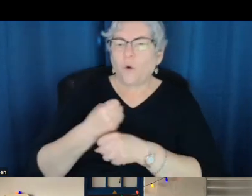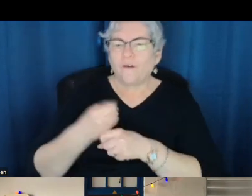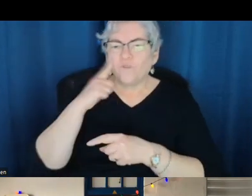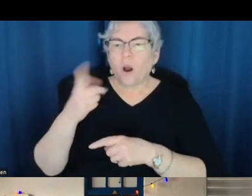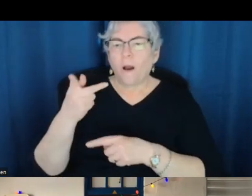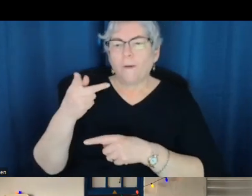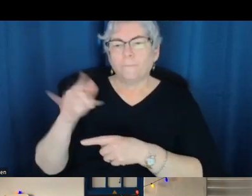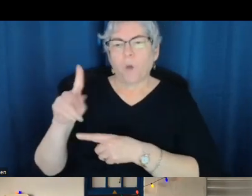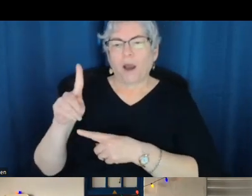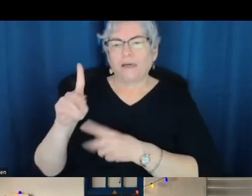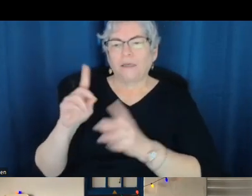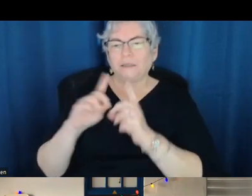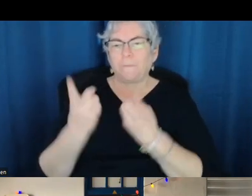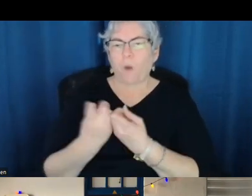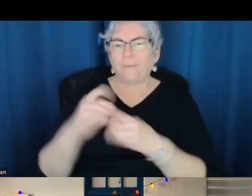Department in Denver, and